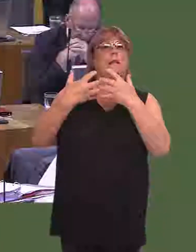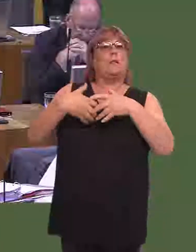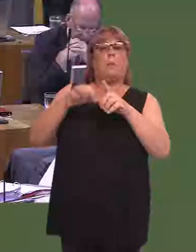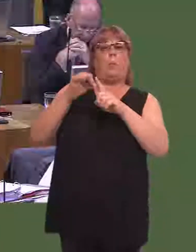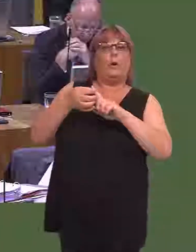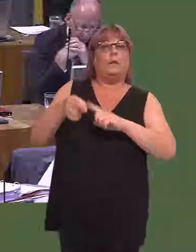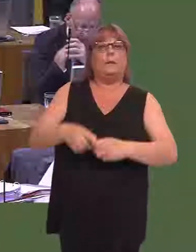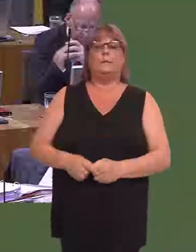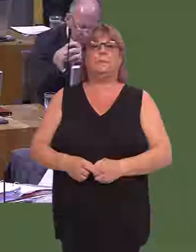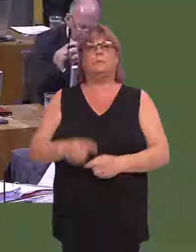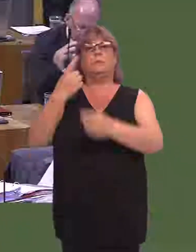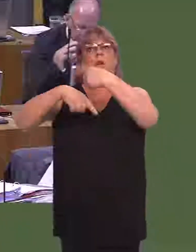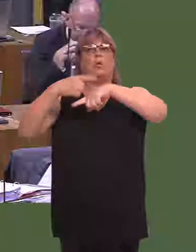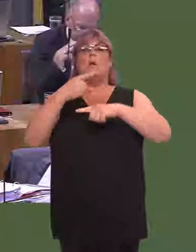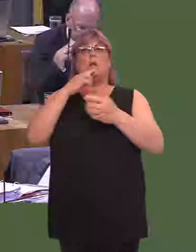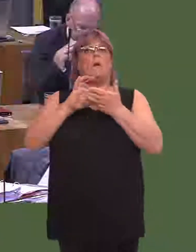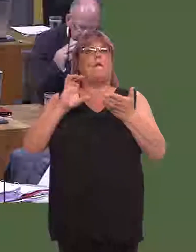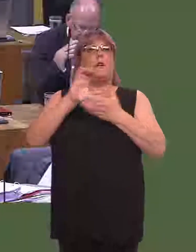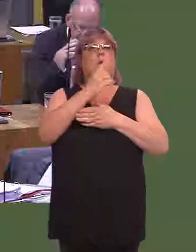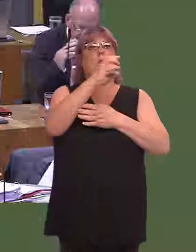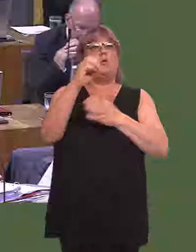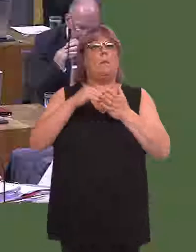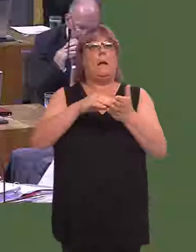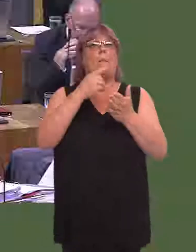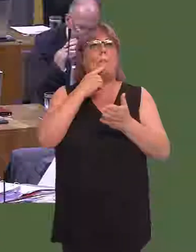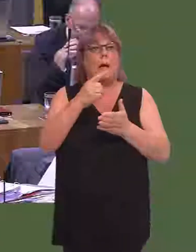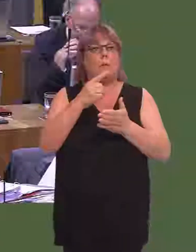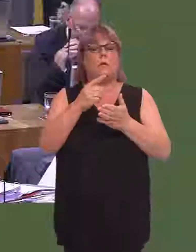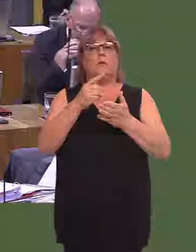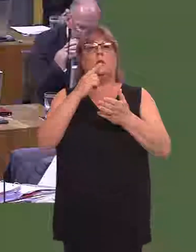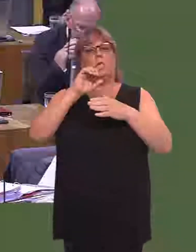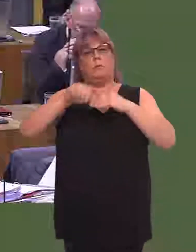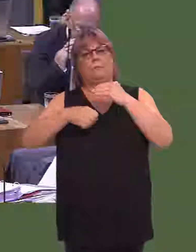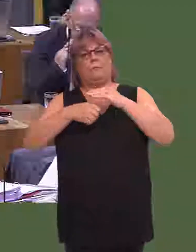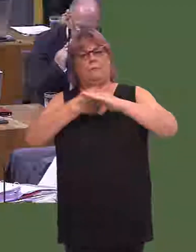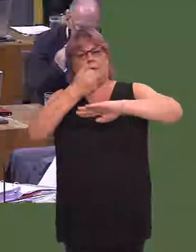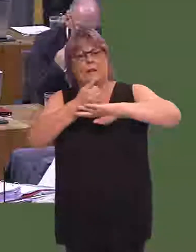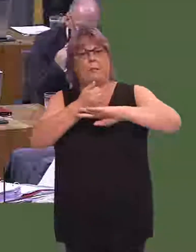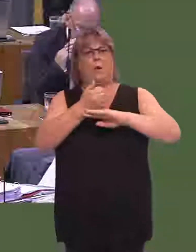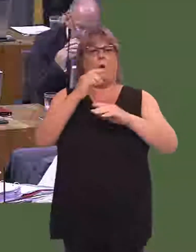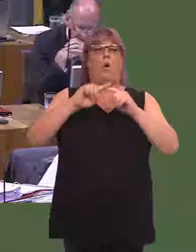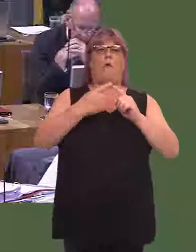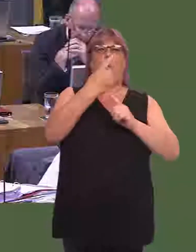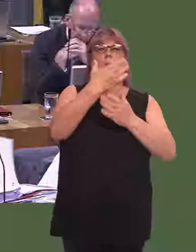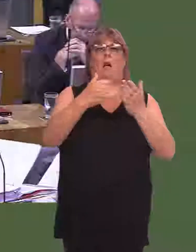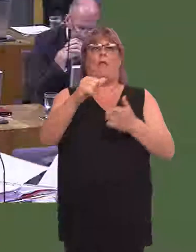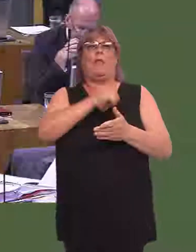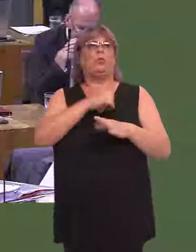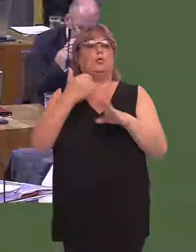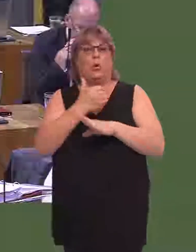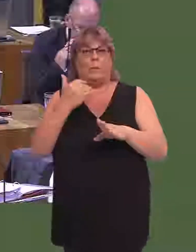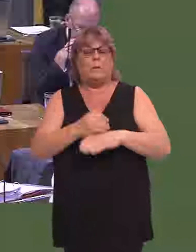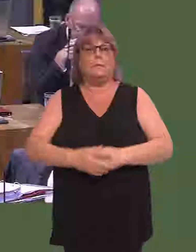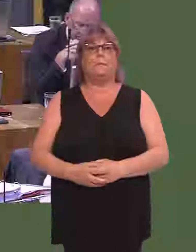Point. In 2017, we announced we would invest £100 million in the Tech Valleys programme over 10 years to support the creation of more than